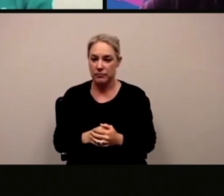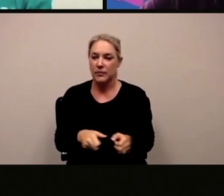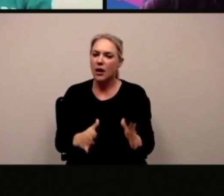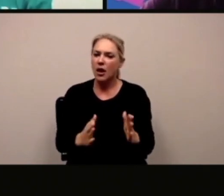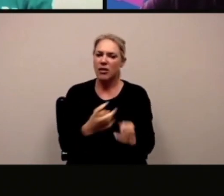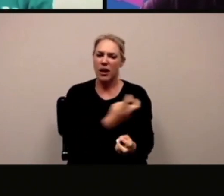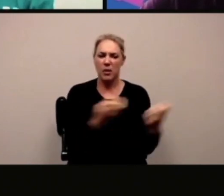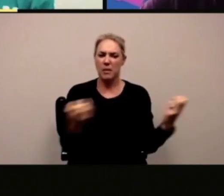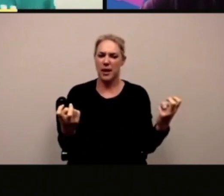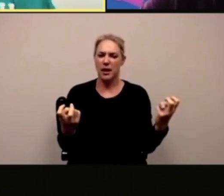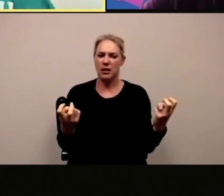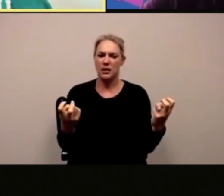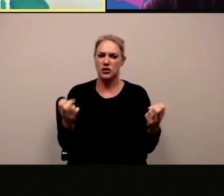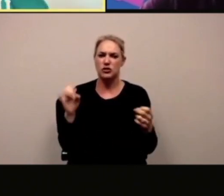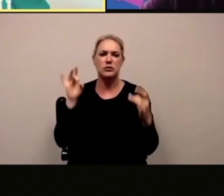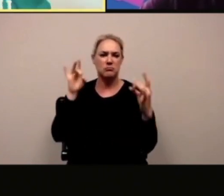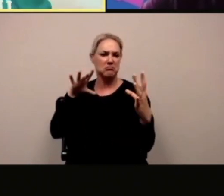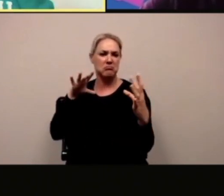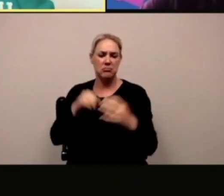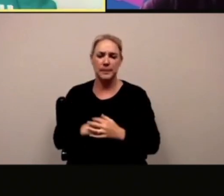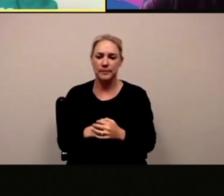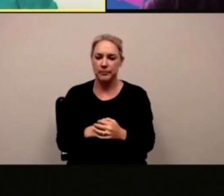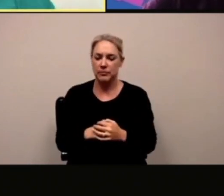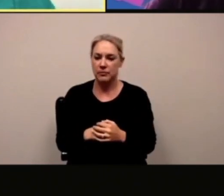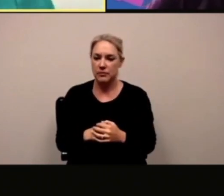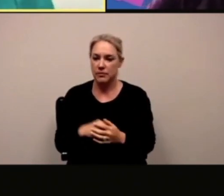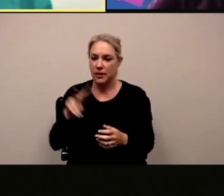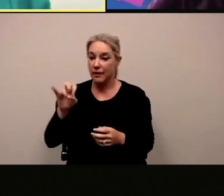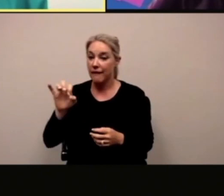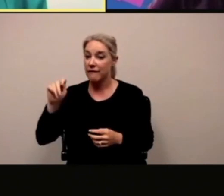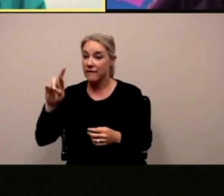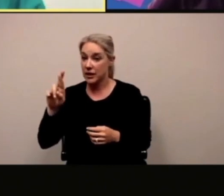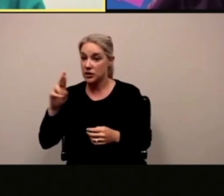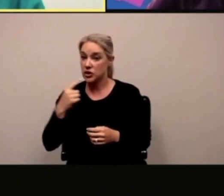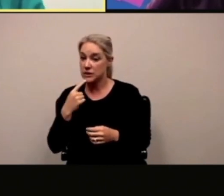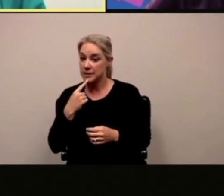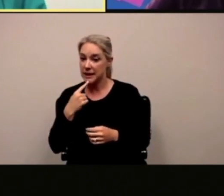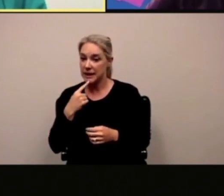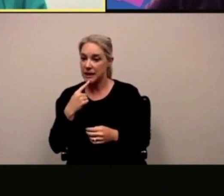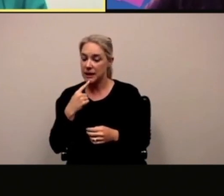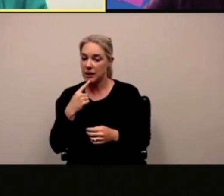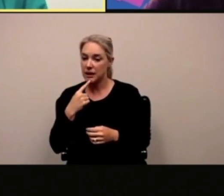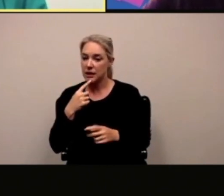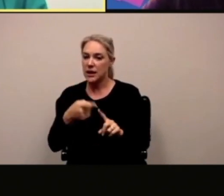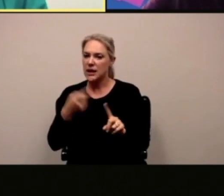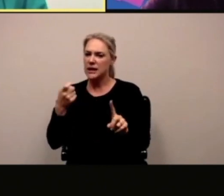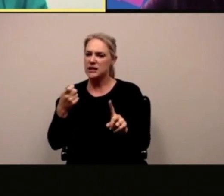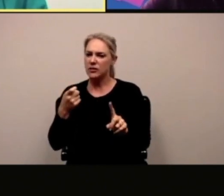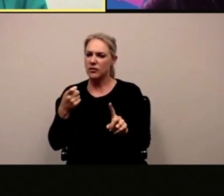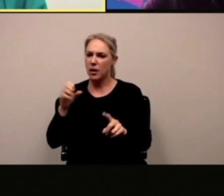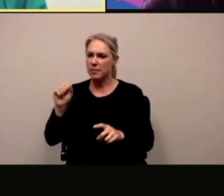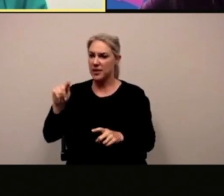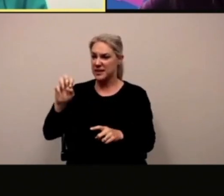question. I think it really just comes from that. I think, again, looking at the STEM and